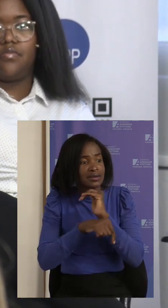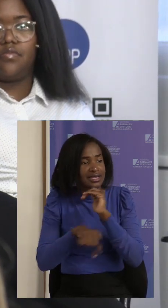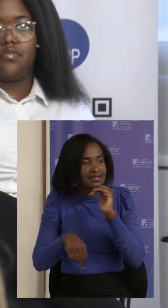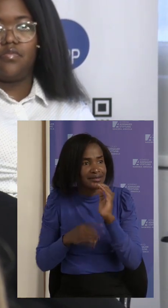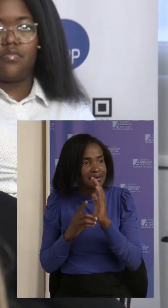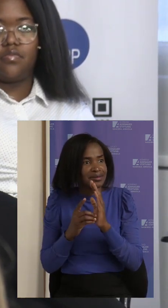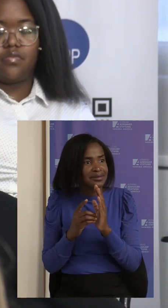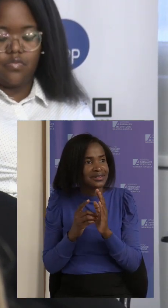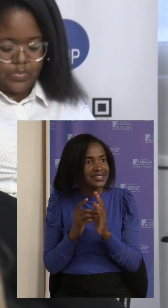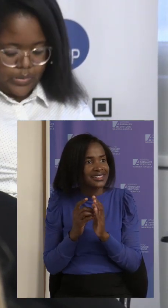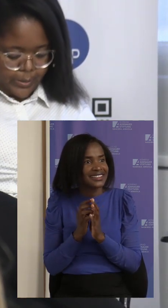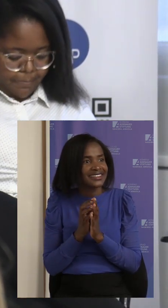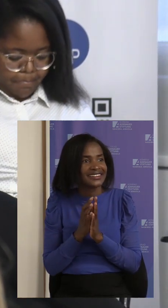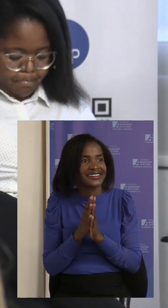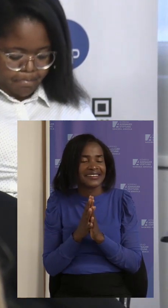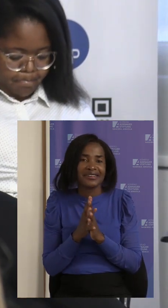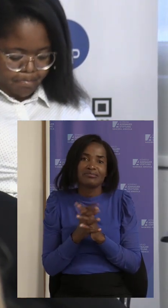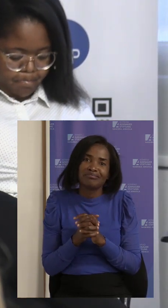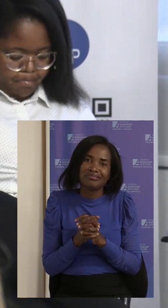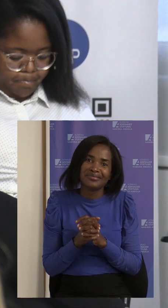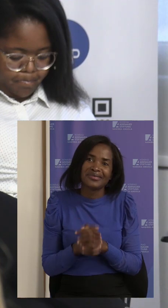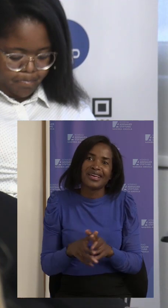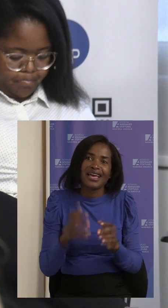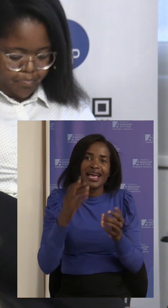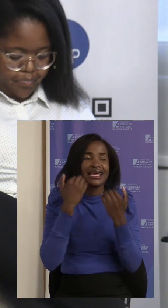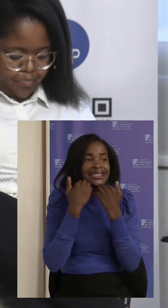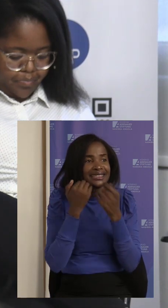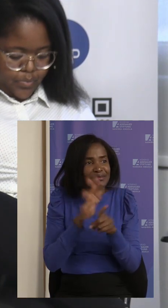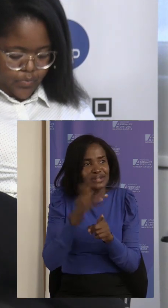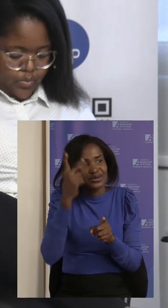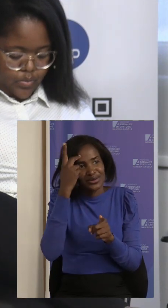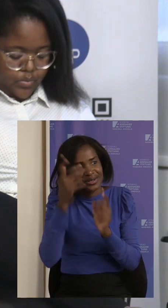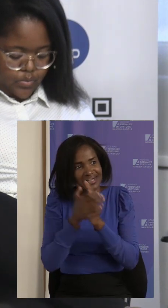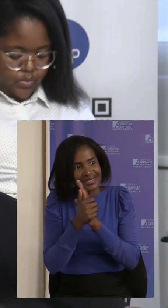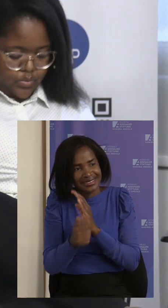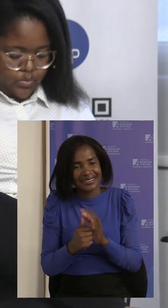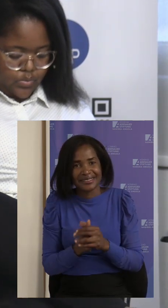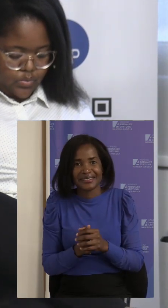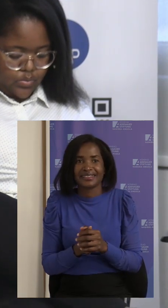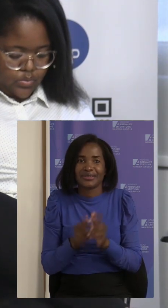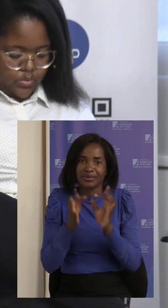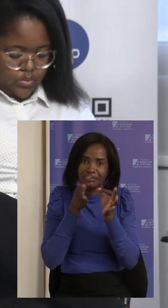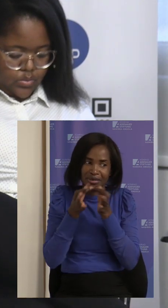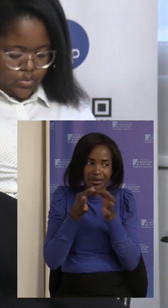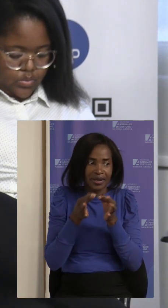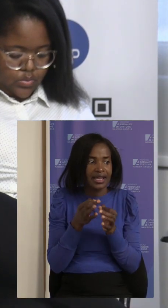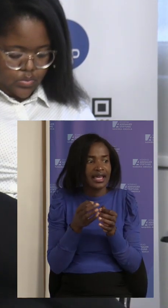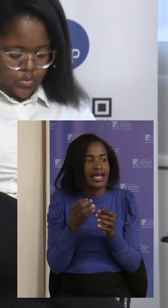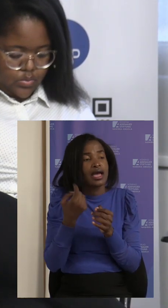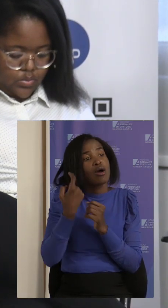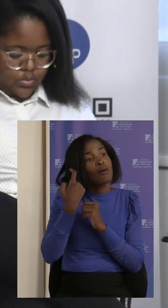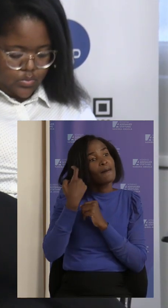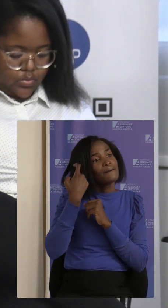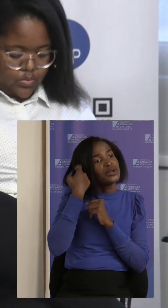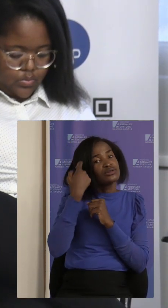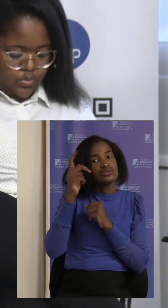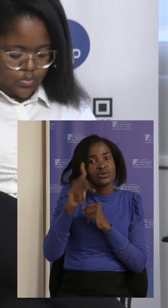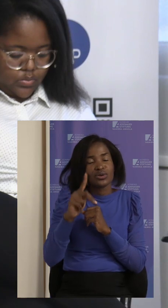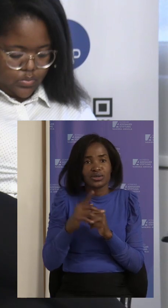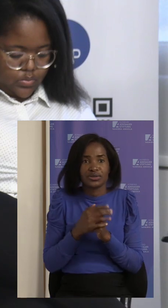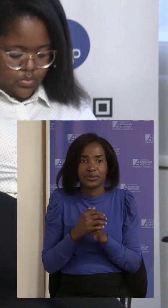course, all rests on knowledge and skills. So that is where we articulate. And the ministry also